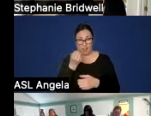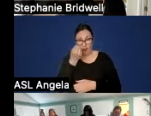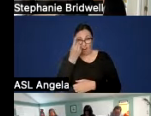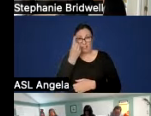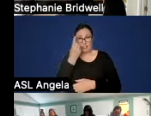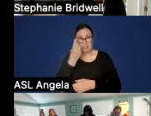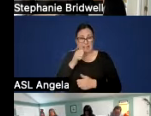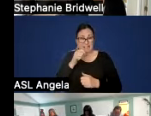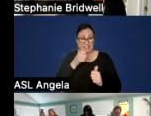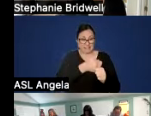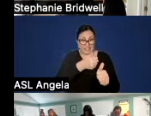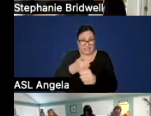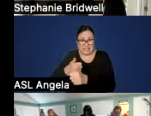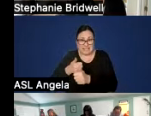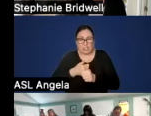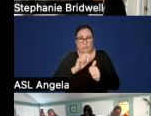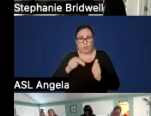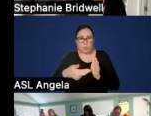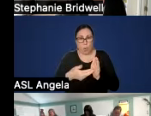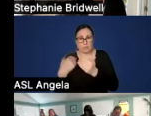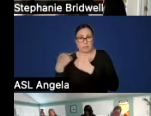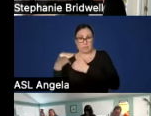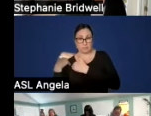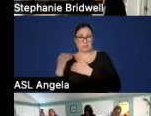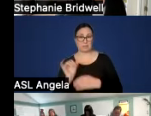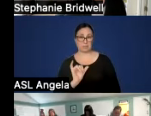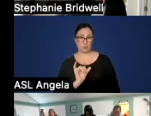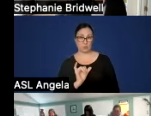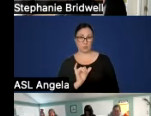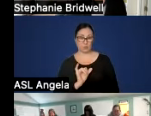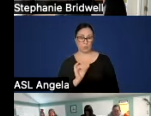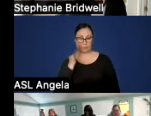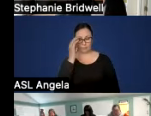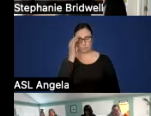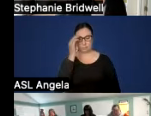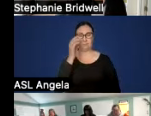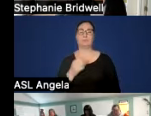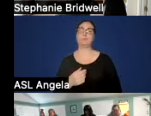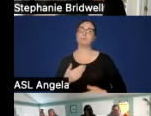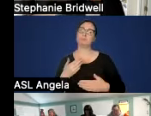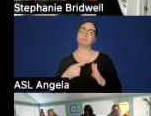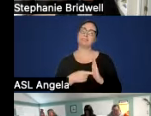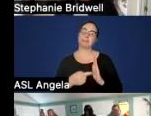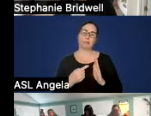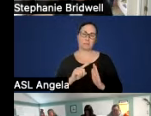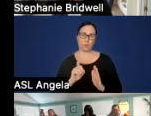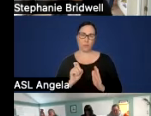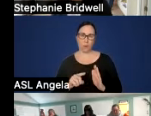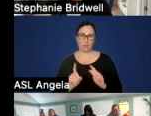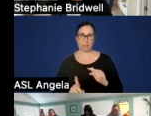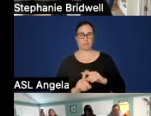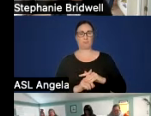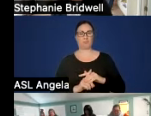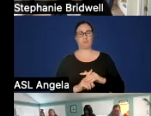and responsibilities too. And so there may be times when a question is asked or something is brought to the group